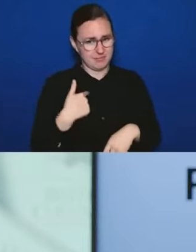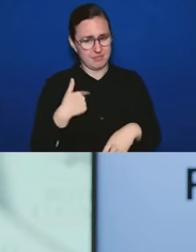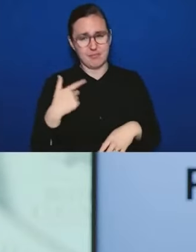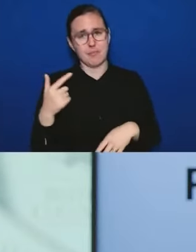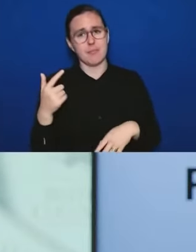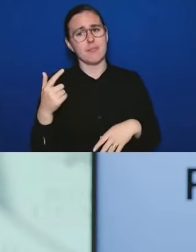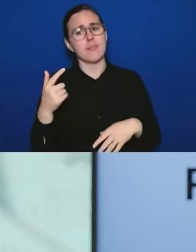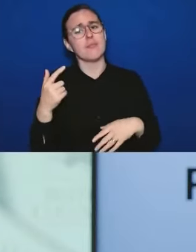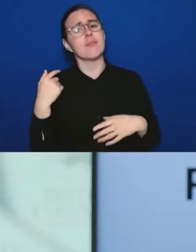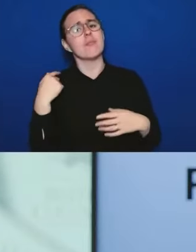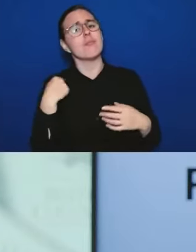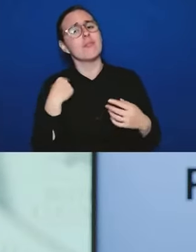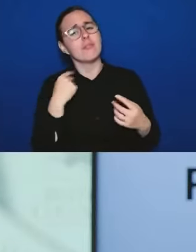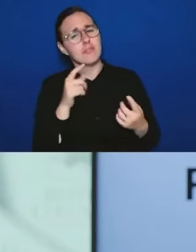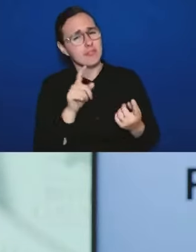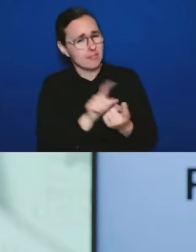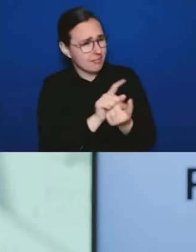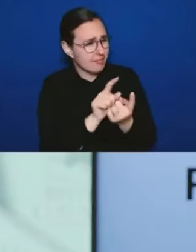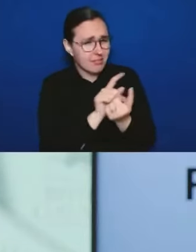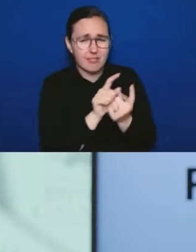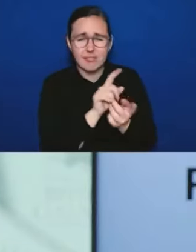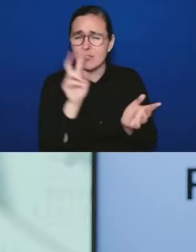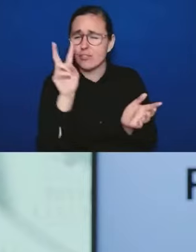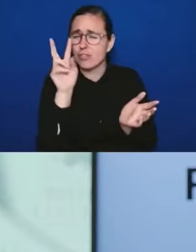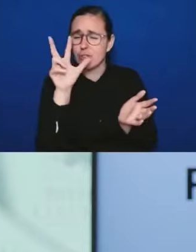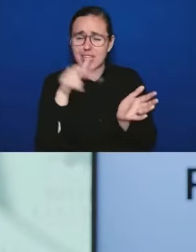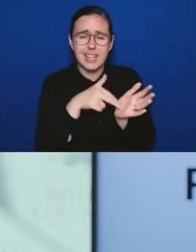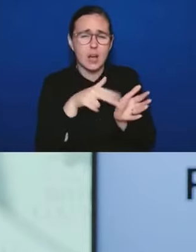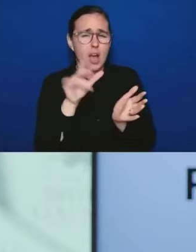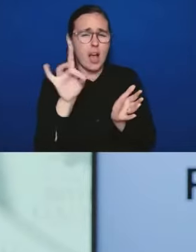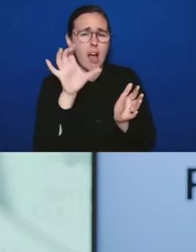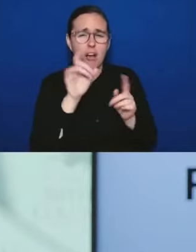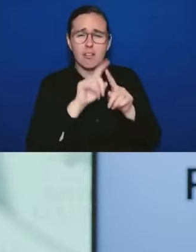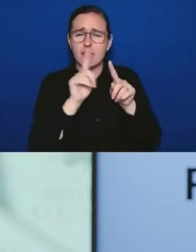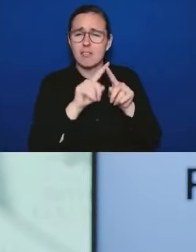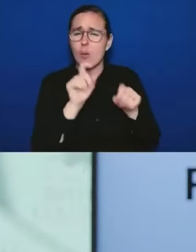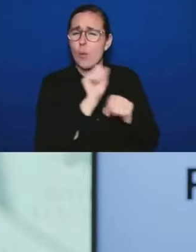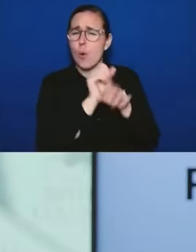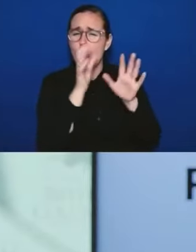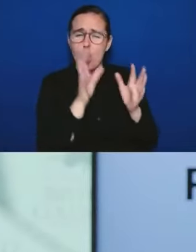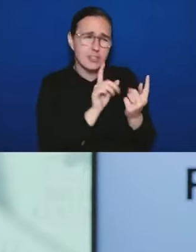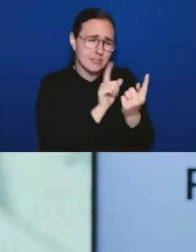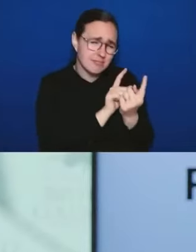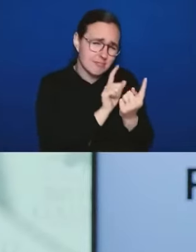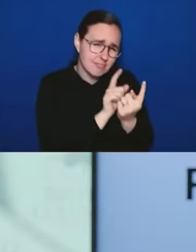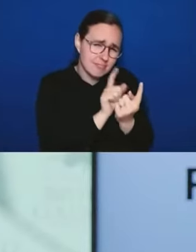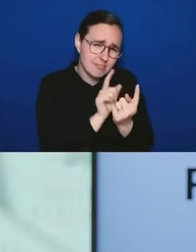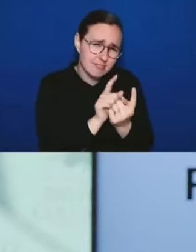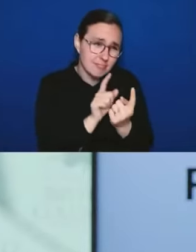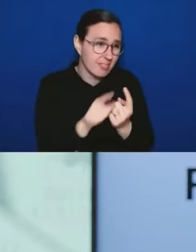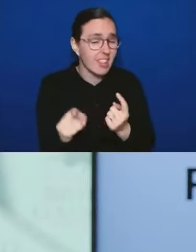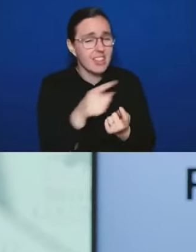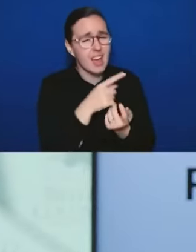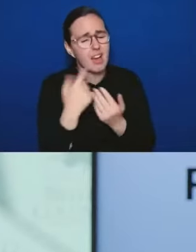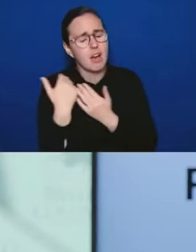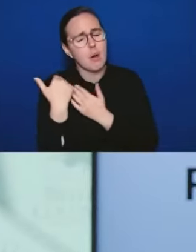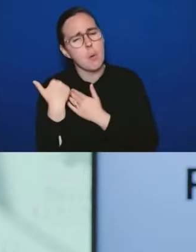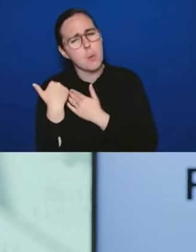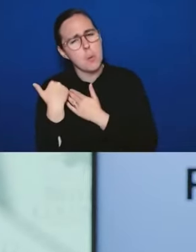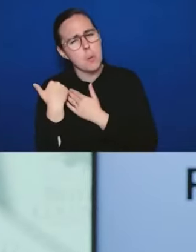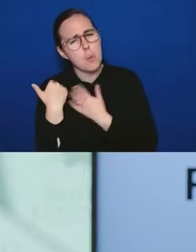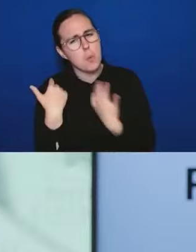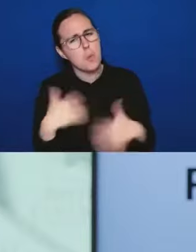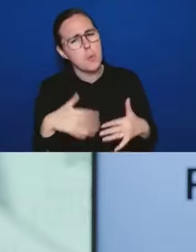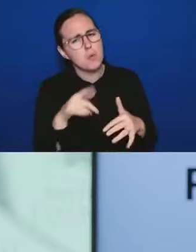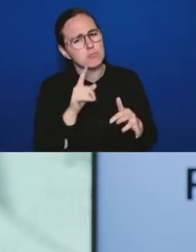healthcare workers continues to be significant. And there are other forces around, including the 15,054